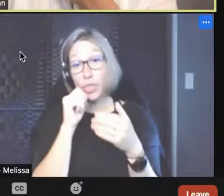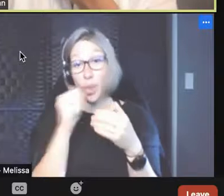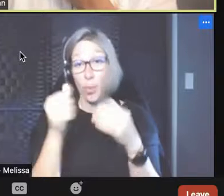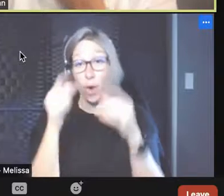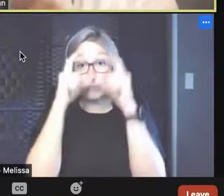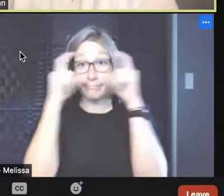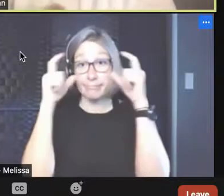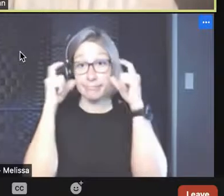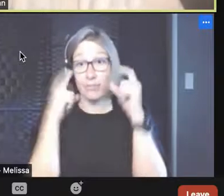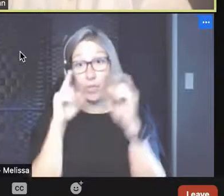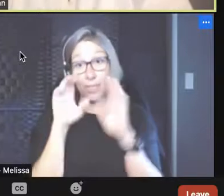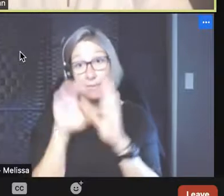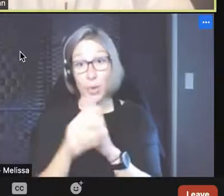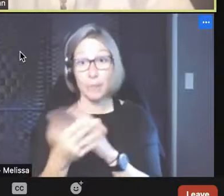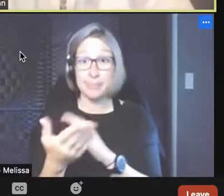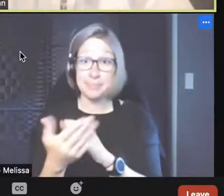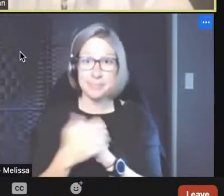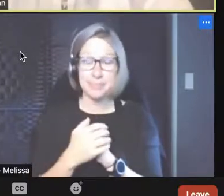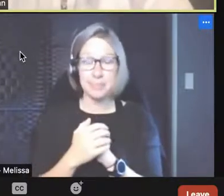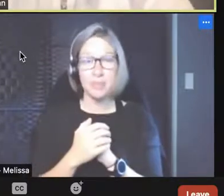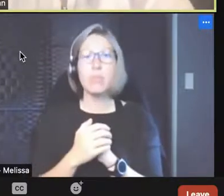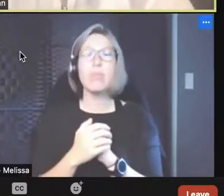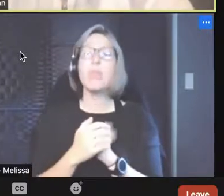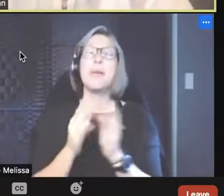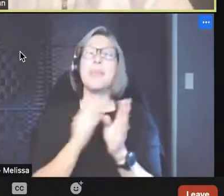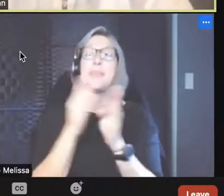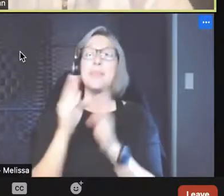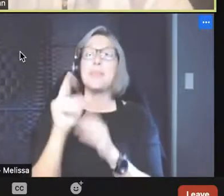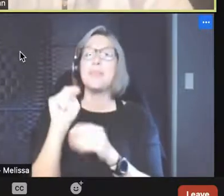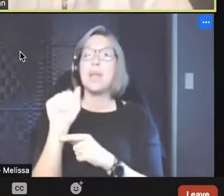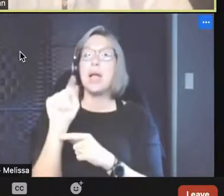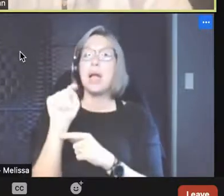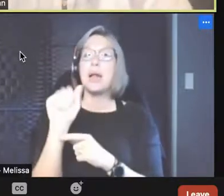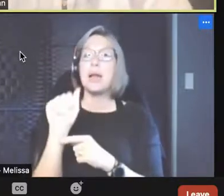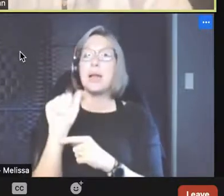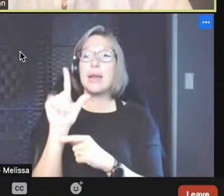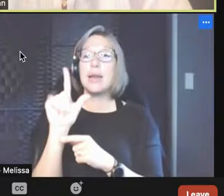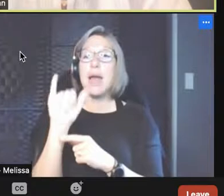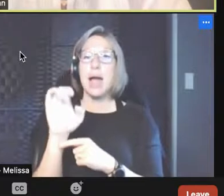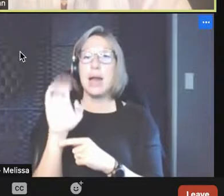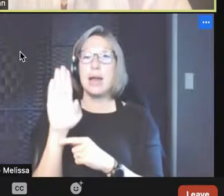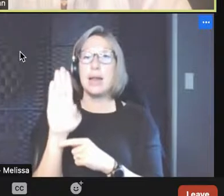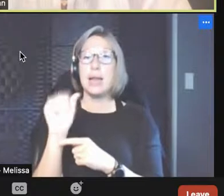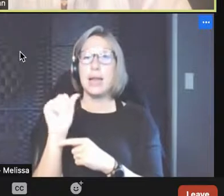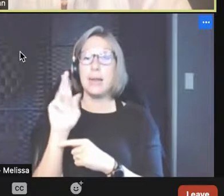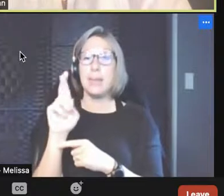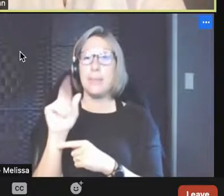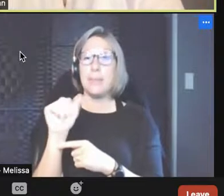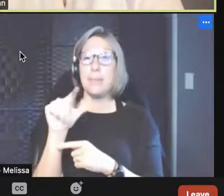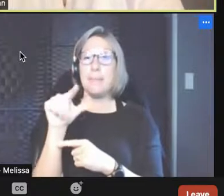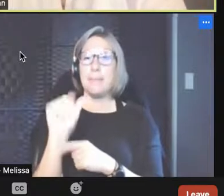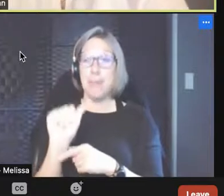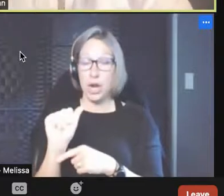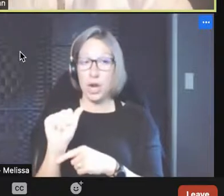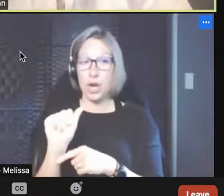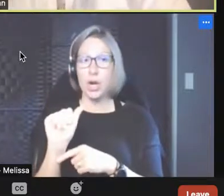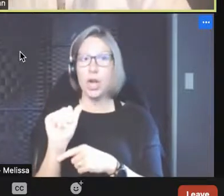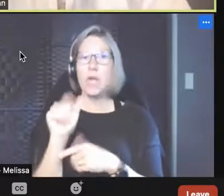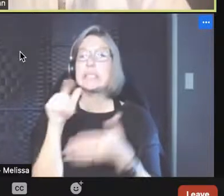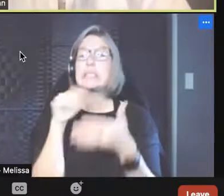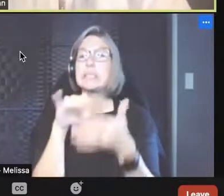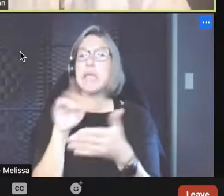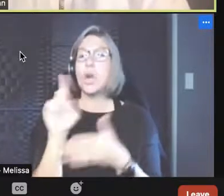photo. Then Natalie Berga came along. Natalie Berga is, she did a study. She was at Texas Tech, and